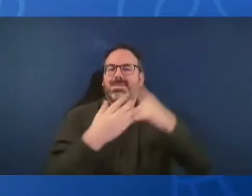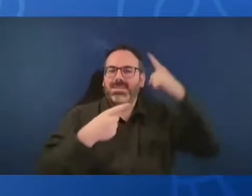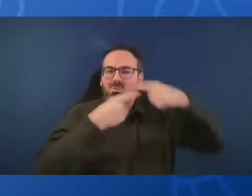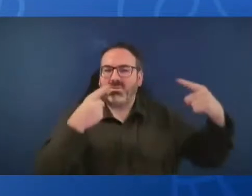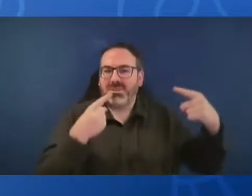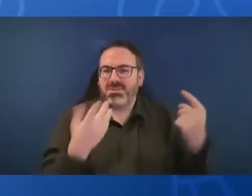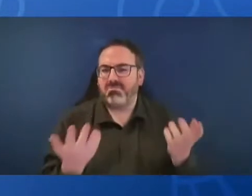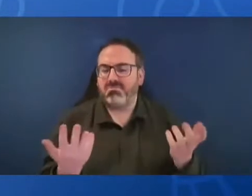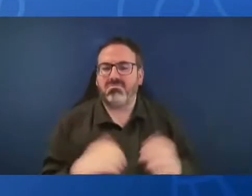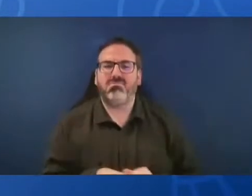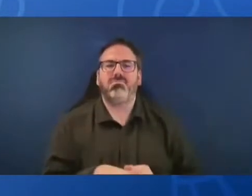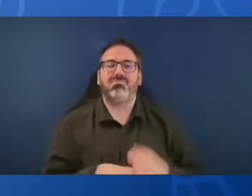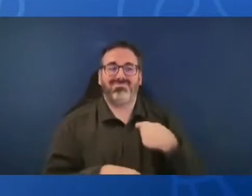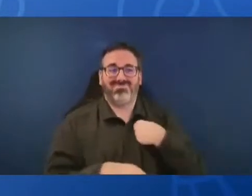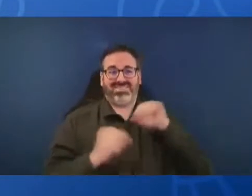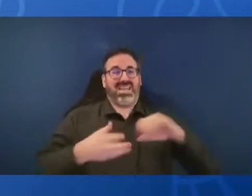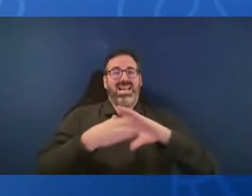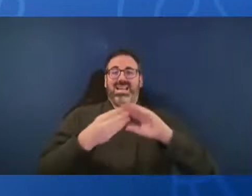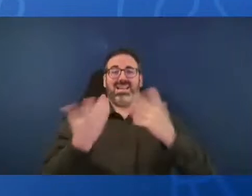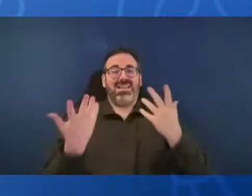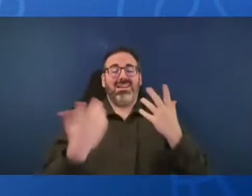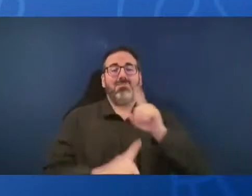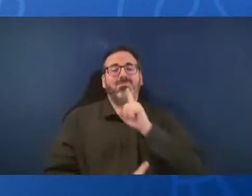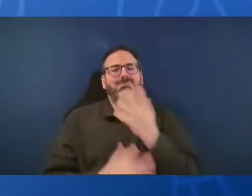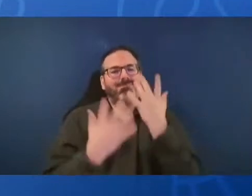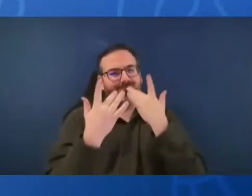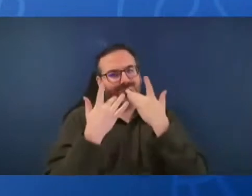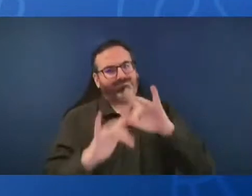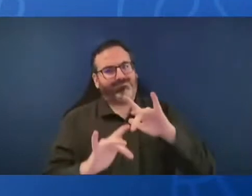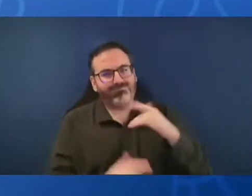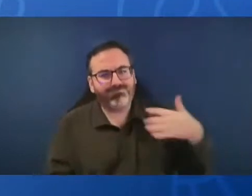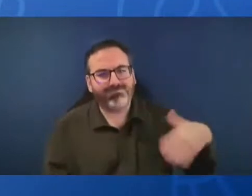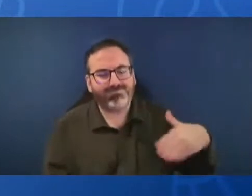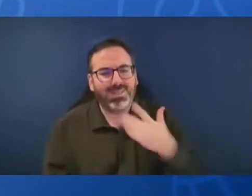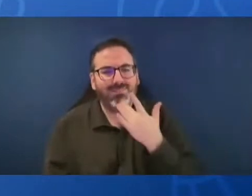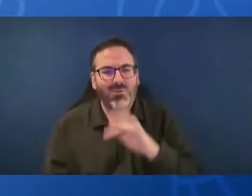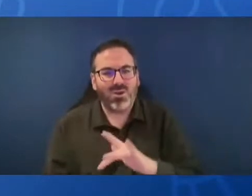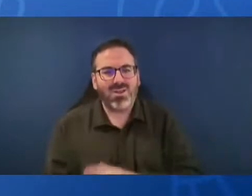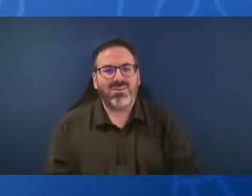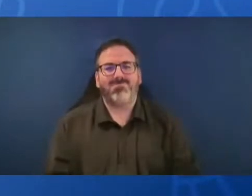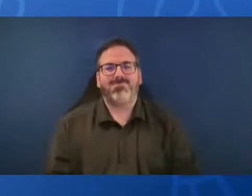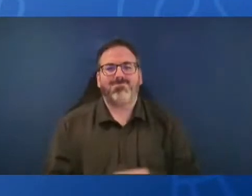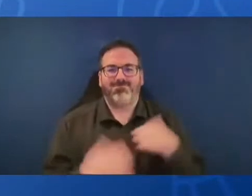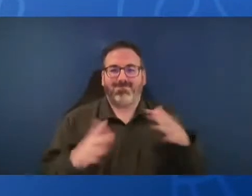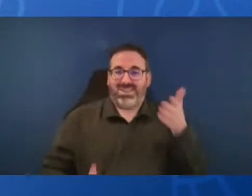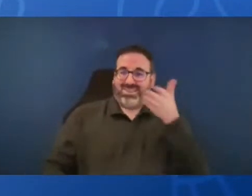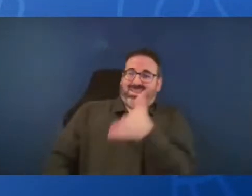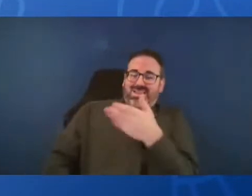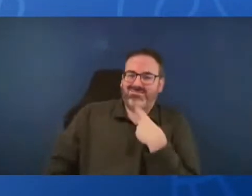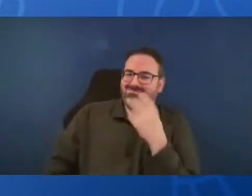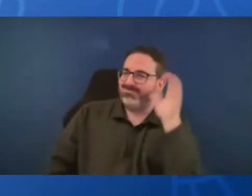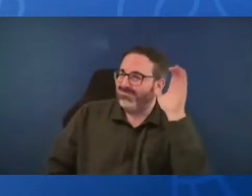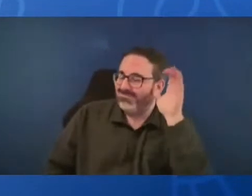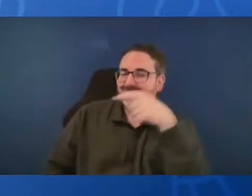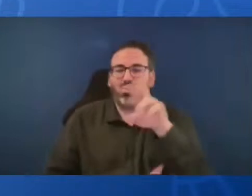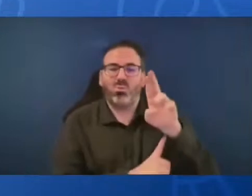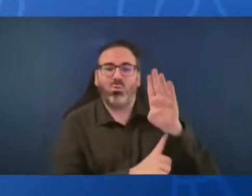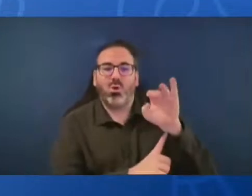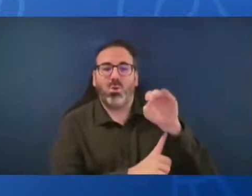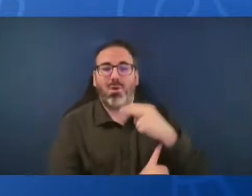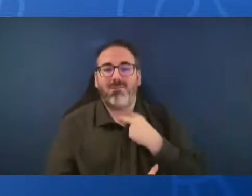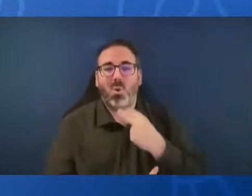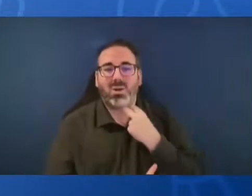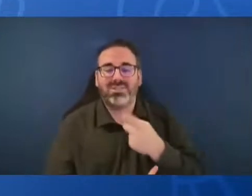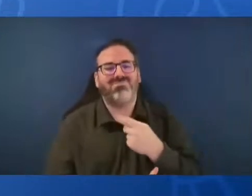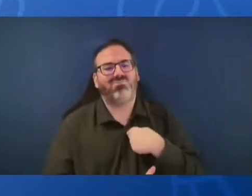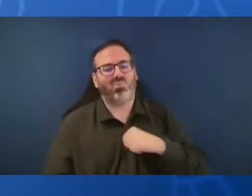there, is that it's been his voice, and I'm proud as an American that it happens to be the American Secretary of State.